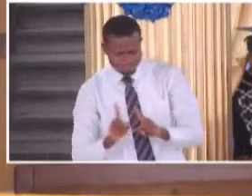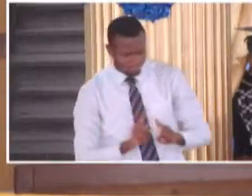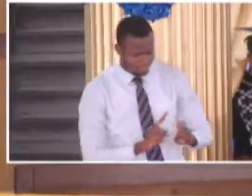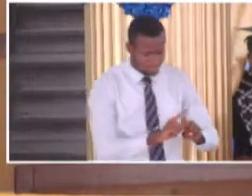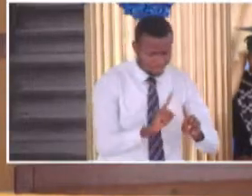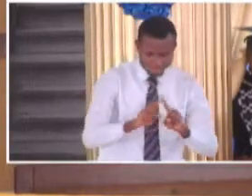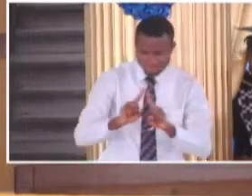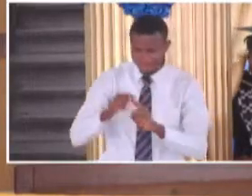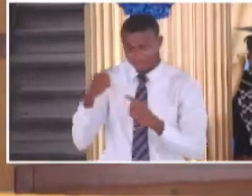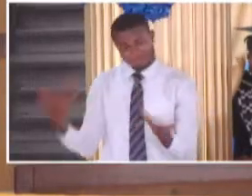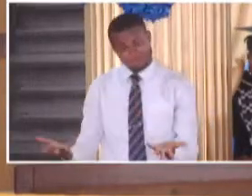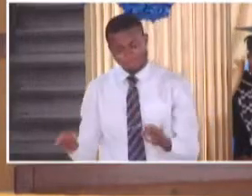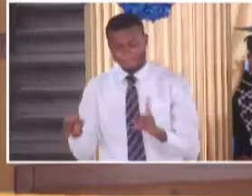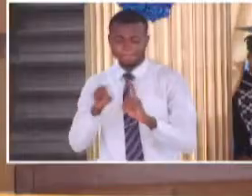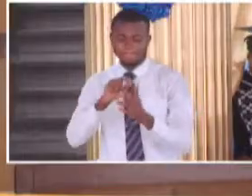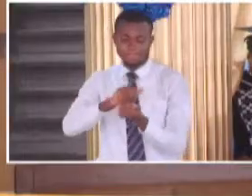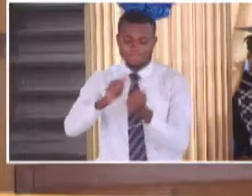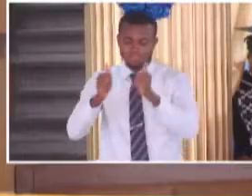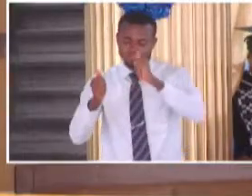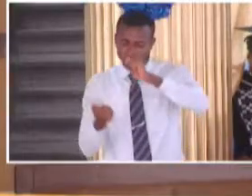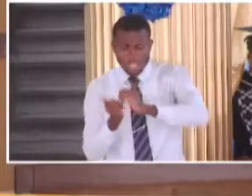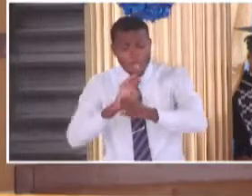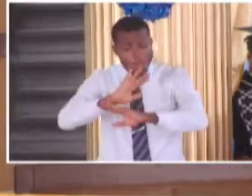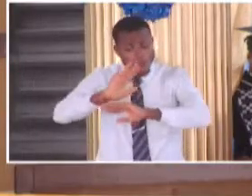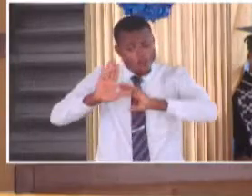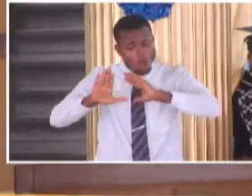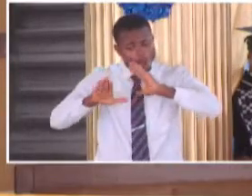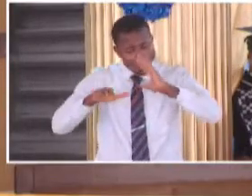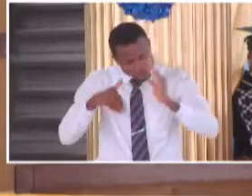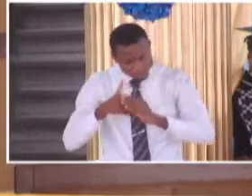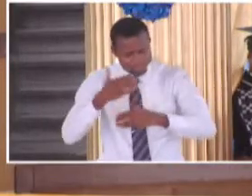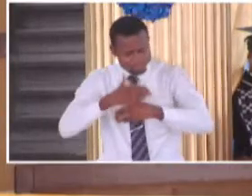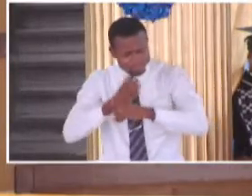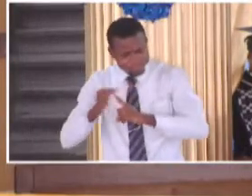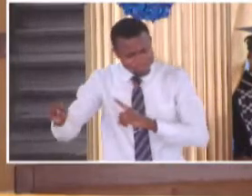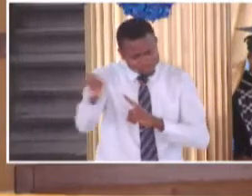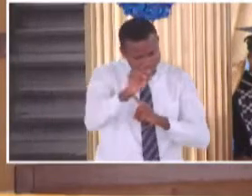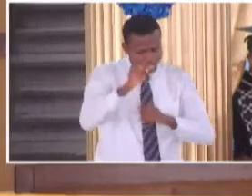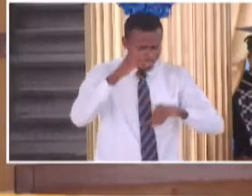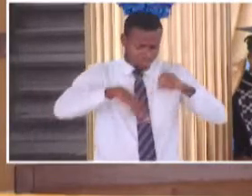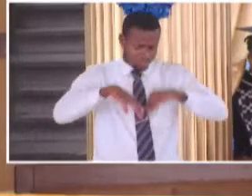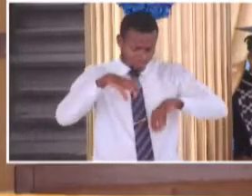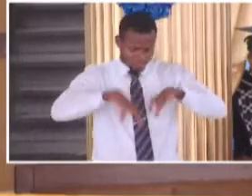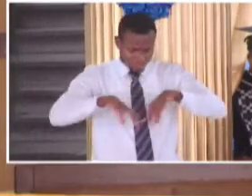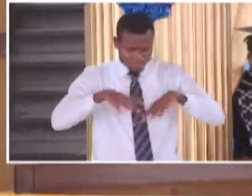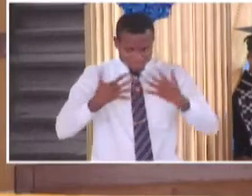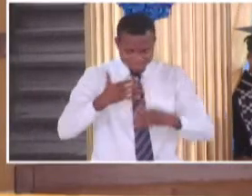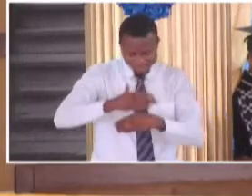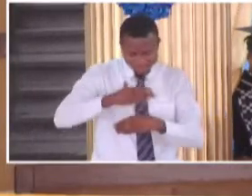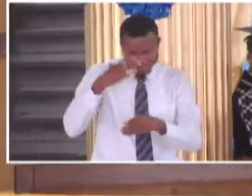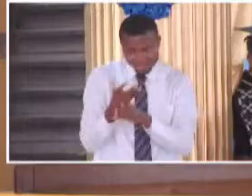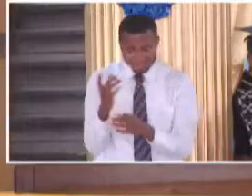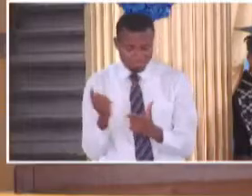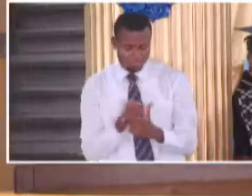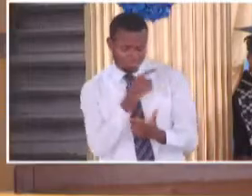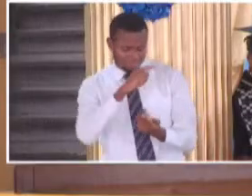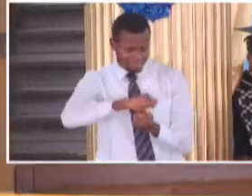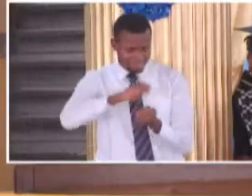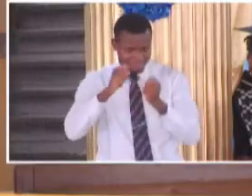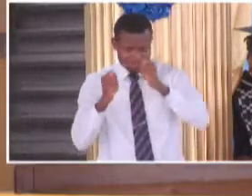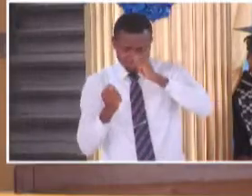positive change. All of these initiatives contribute to the creation of a transformative